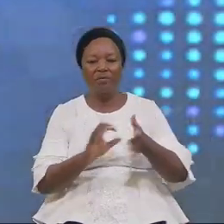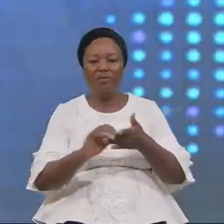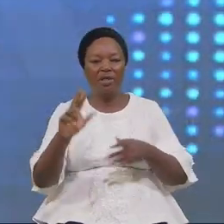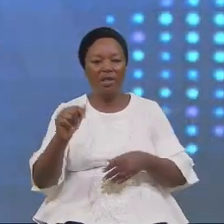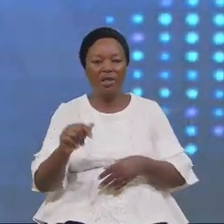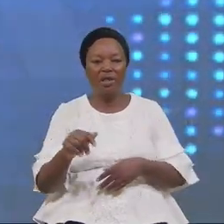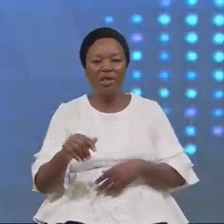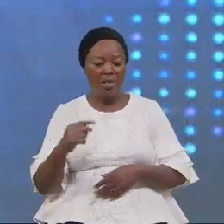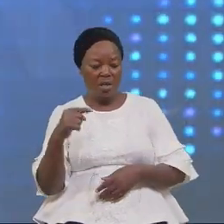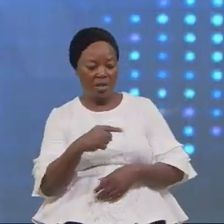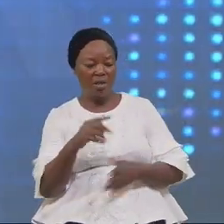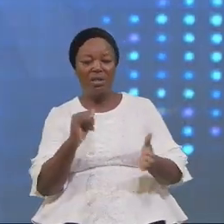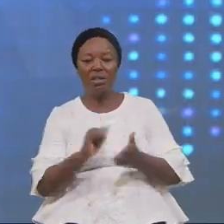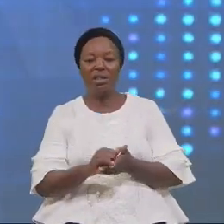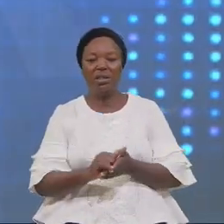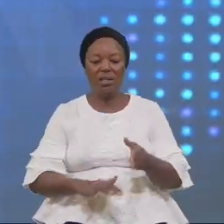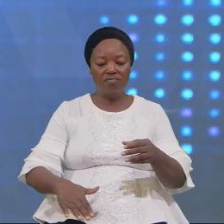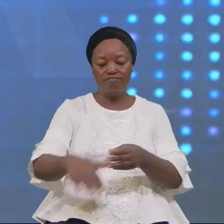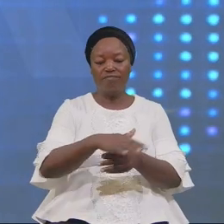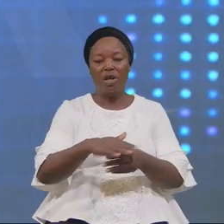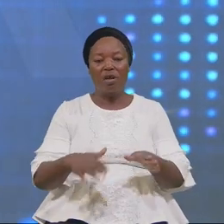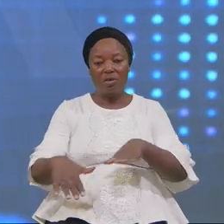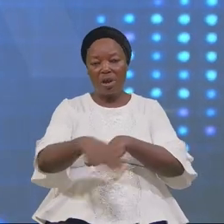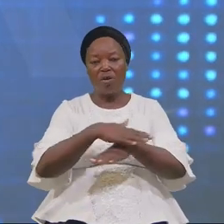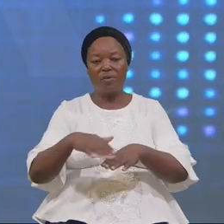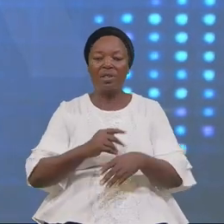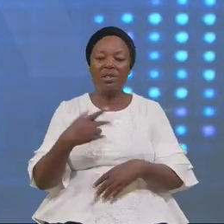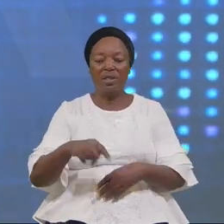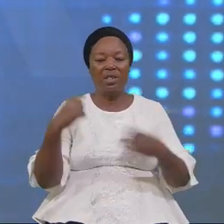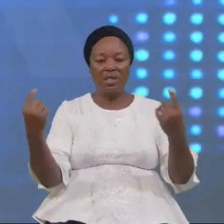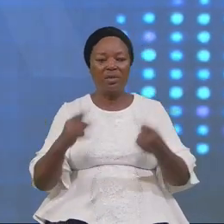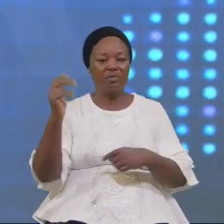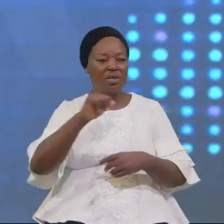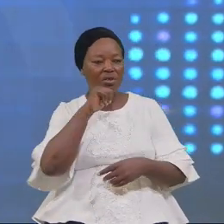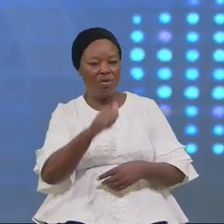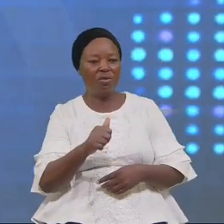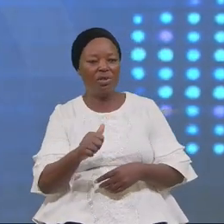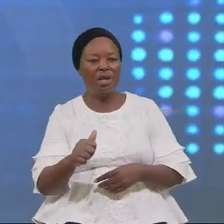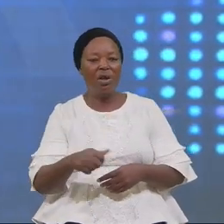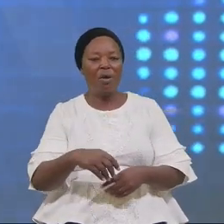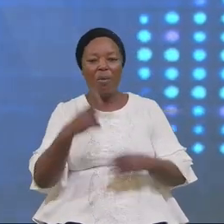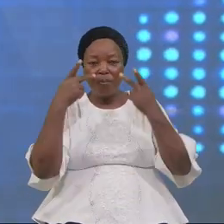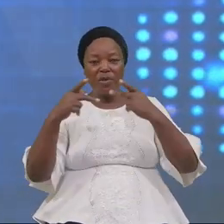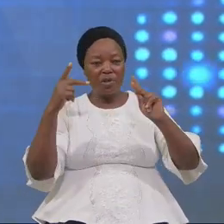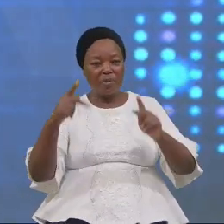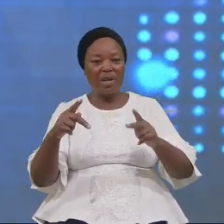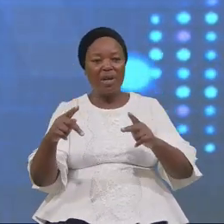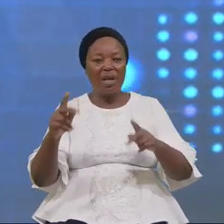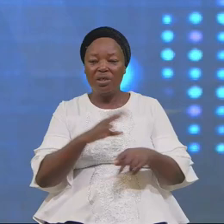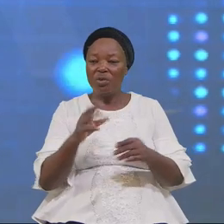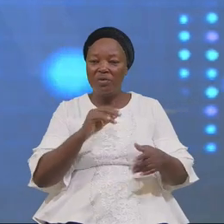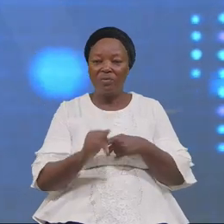his sins shall not prosper, but whoso confesseth